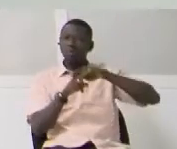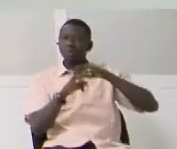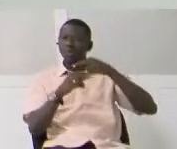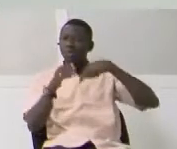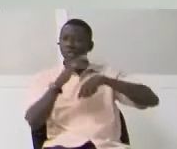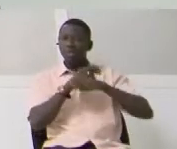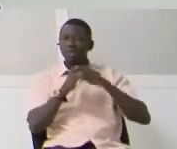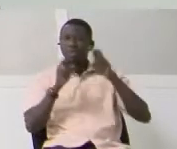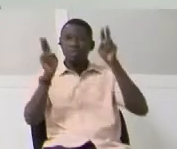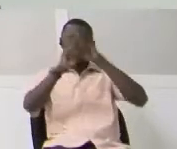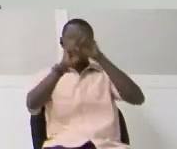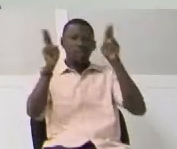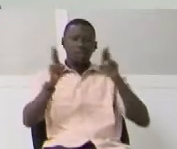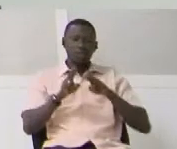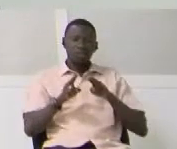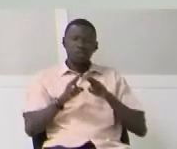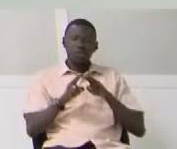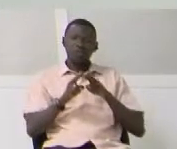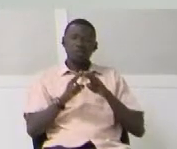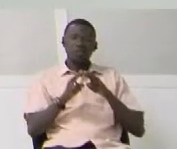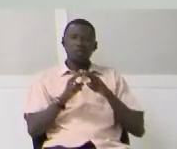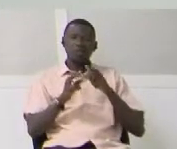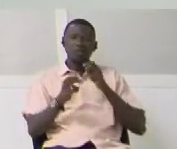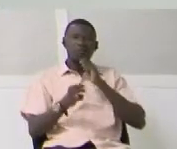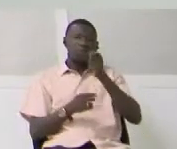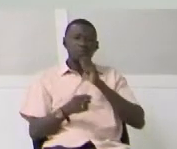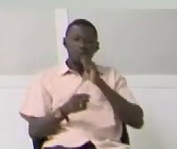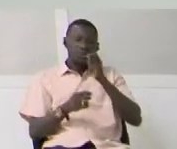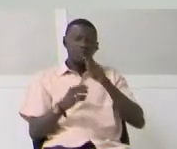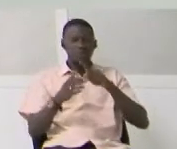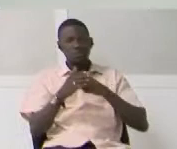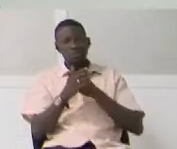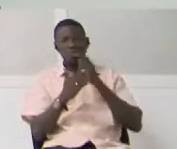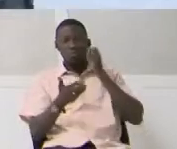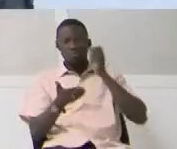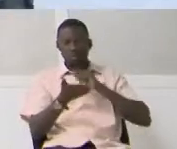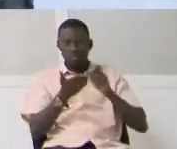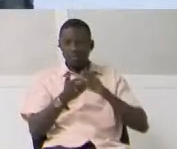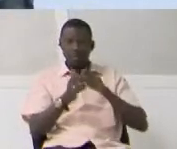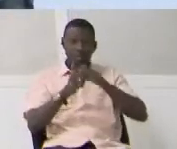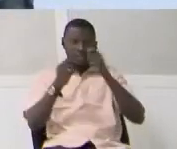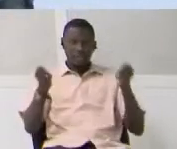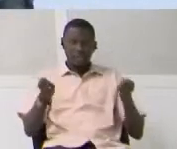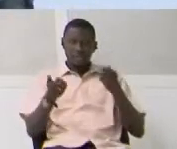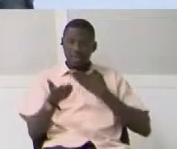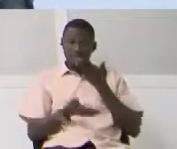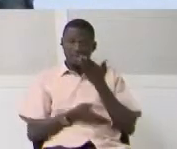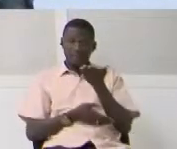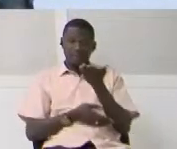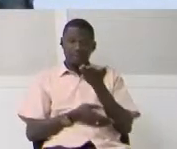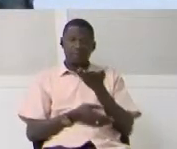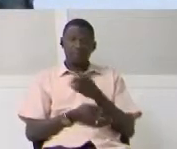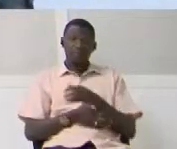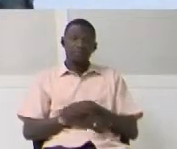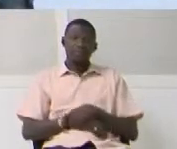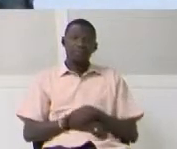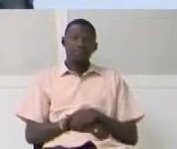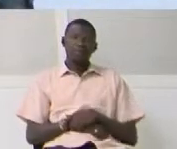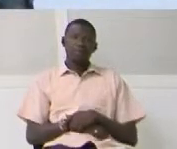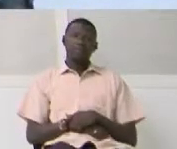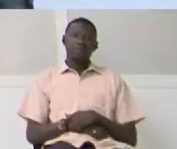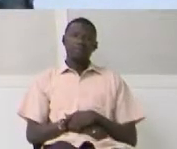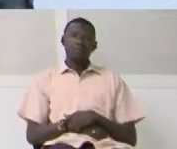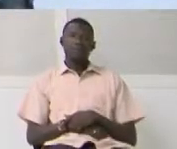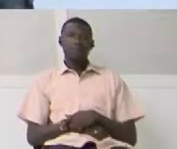or in international publications? Ndax xam nga ndax mbir mi yebane won nañ ko ci